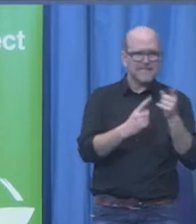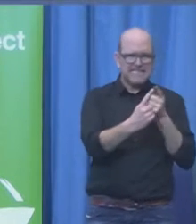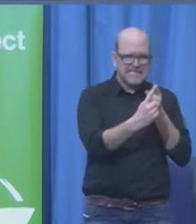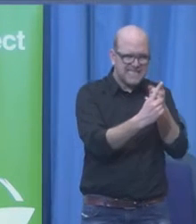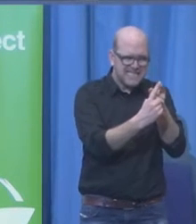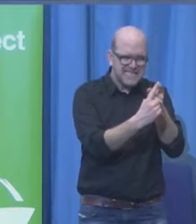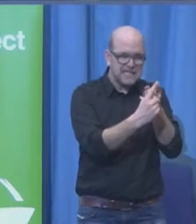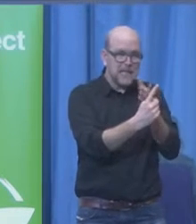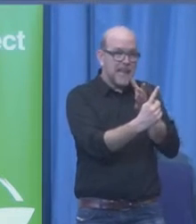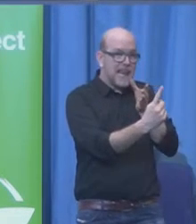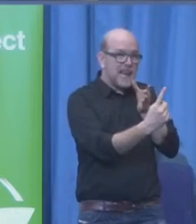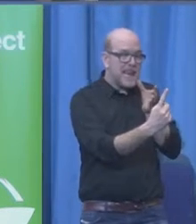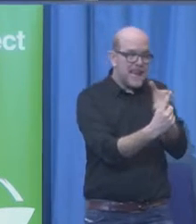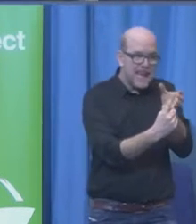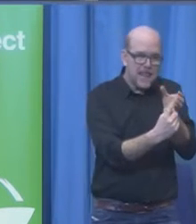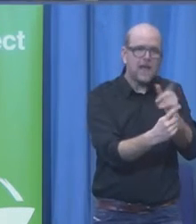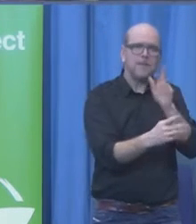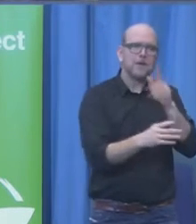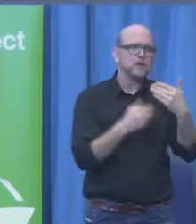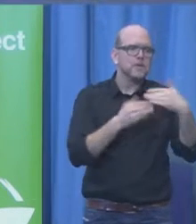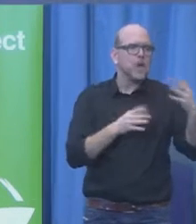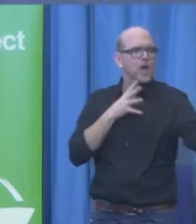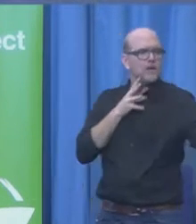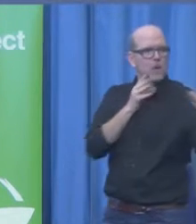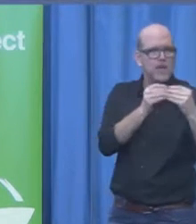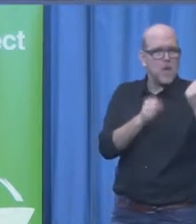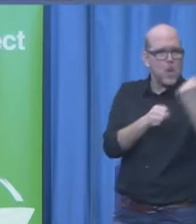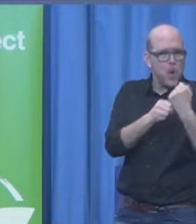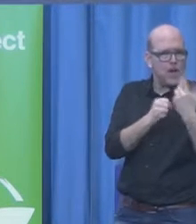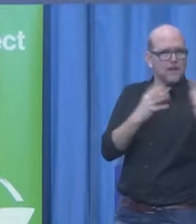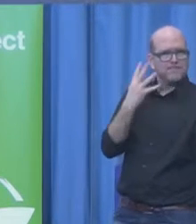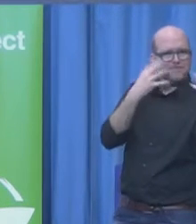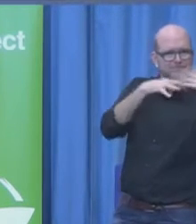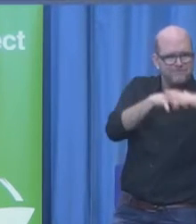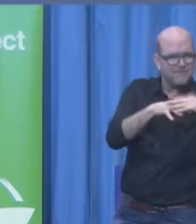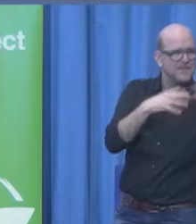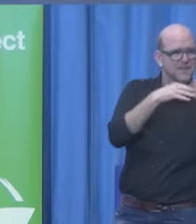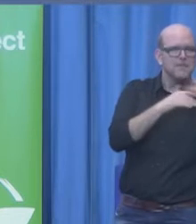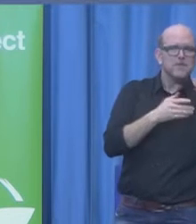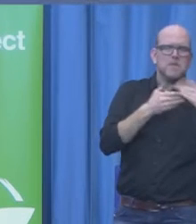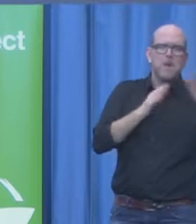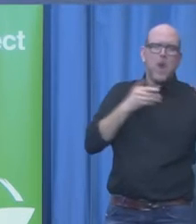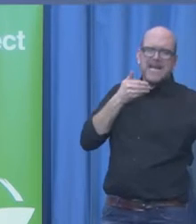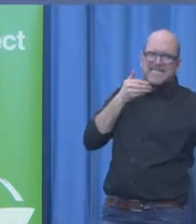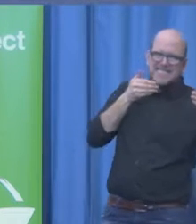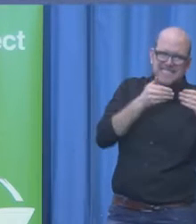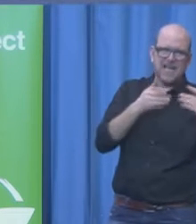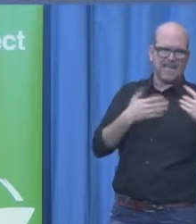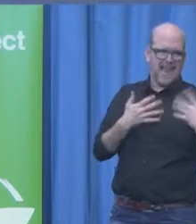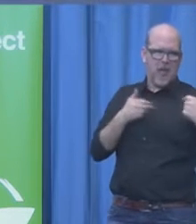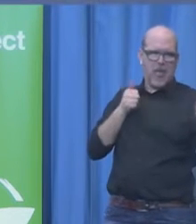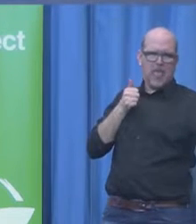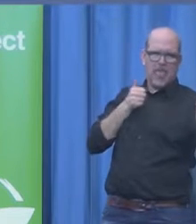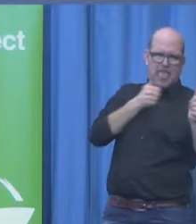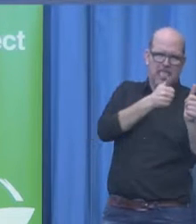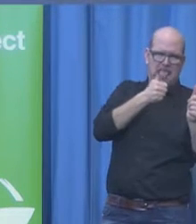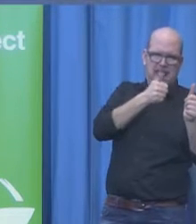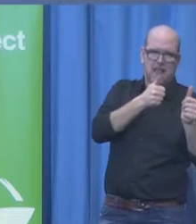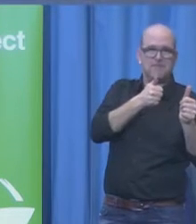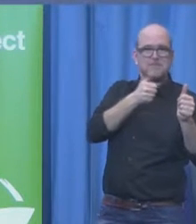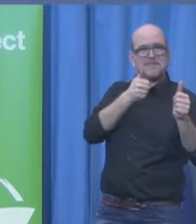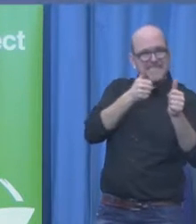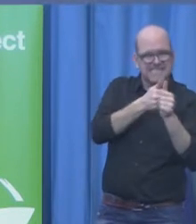coordinate or to exchange information with the member states through different mechanisms. Of